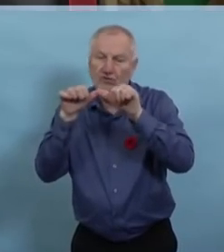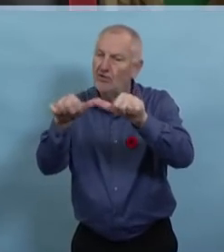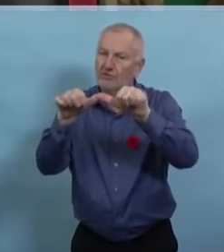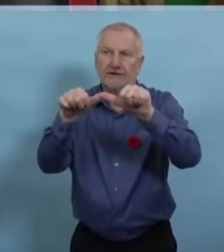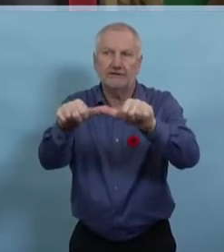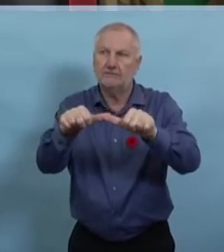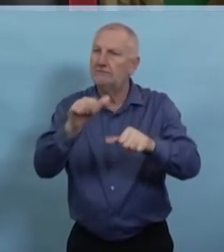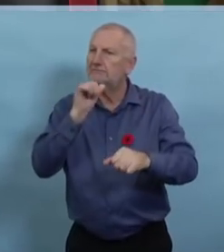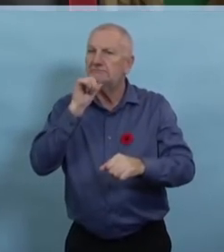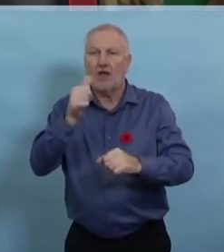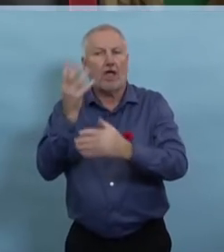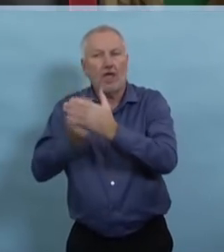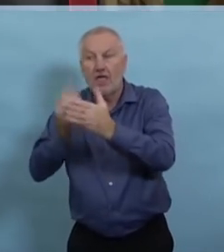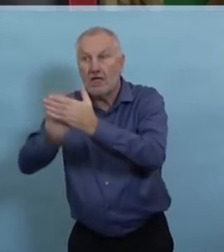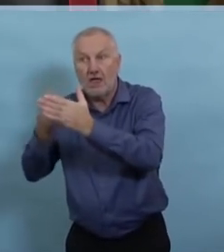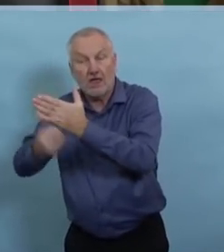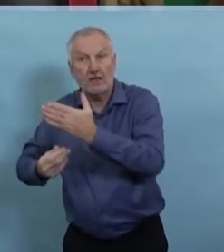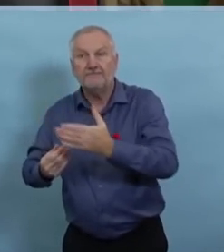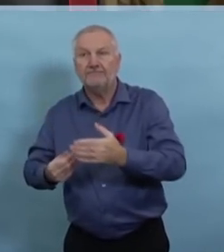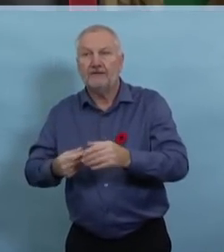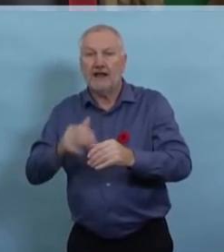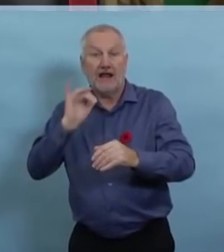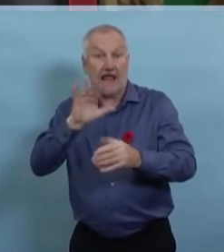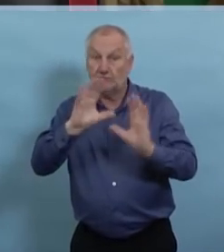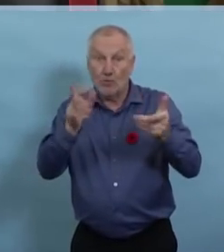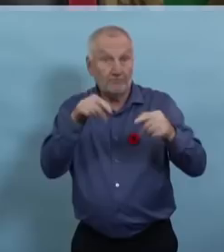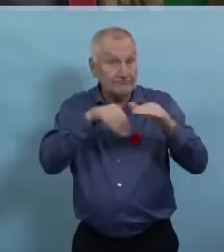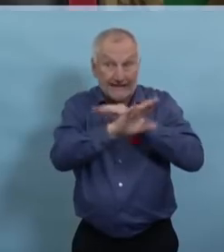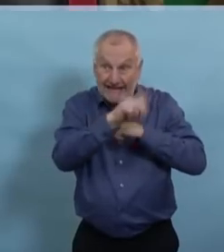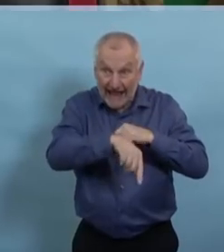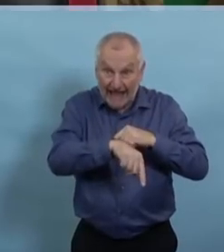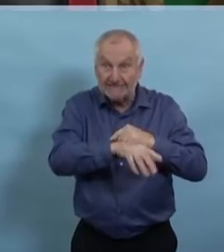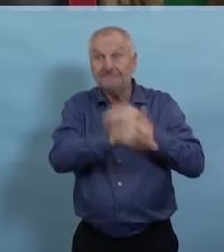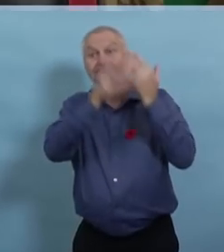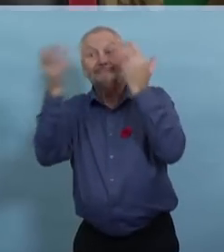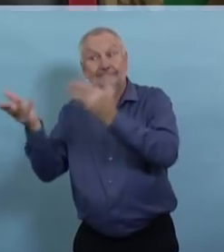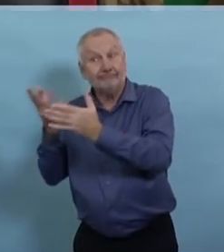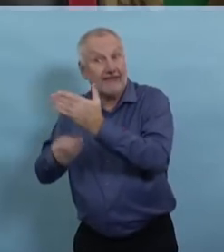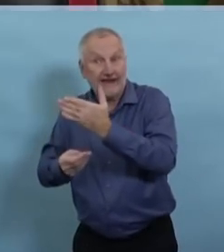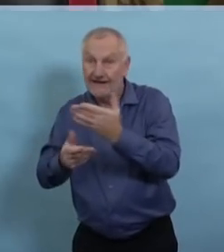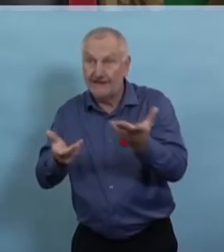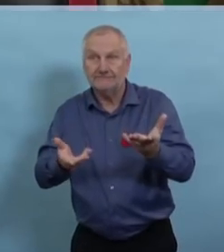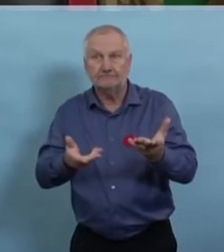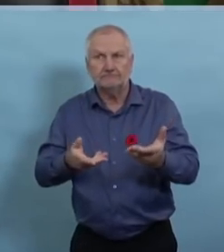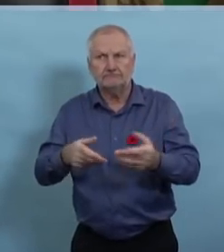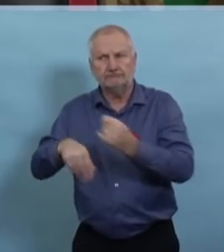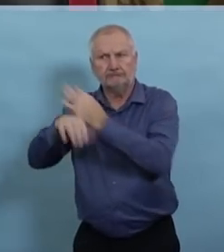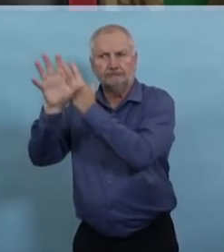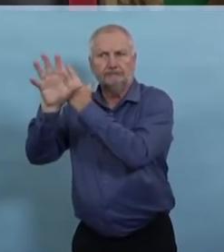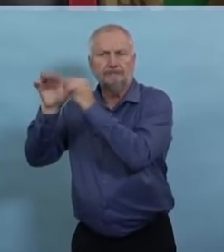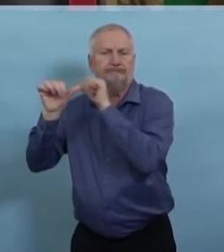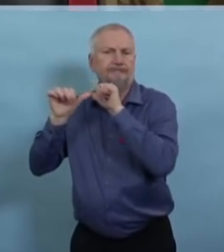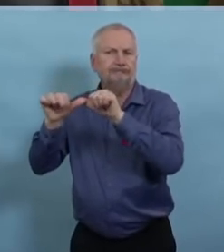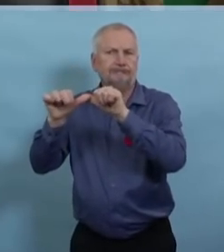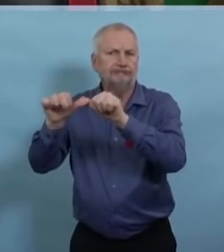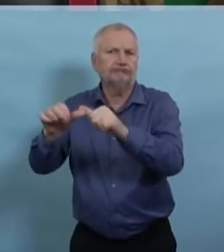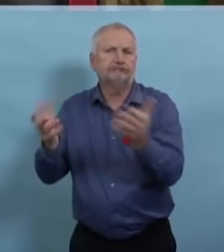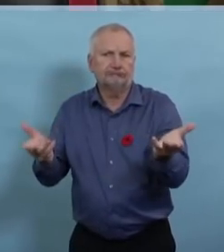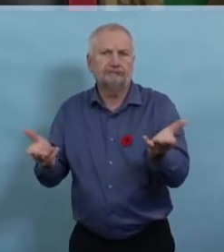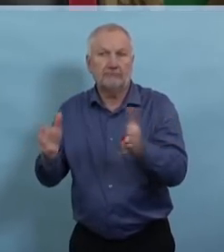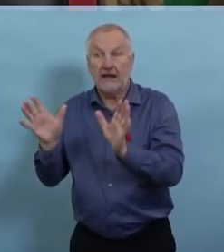or student, they will know that the teacher will be there to provide support until they can return to the